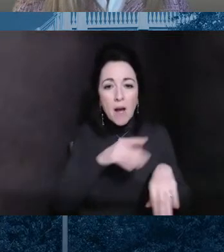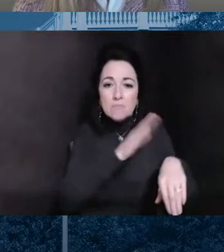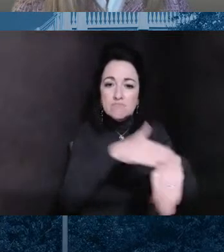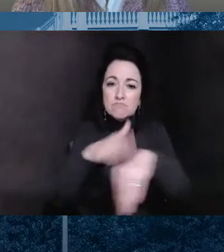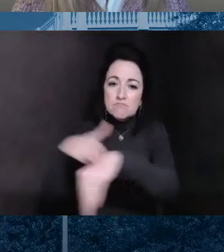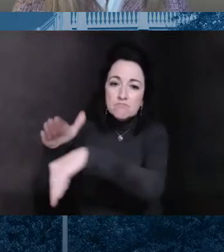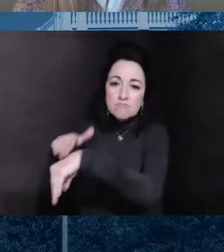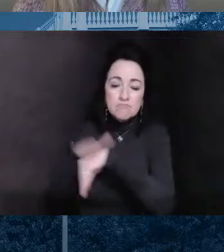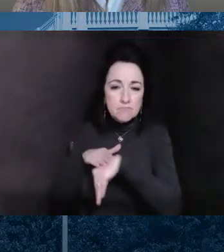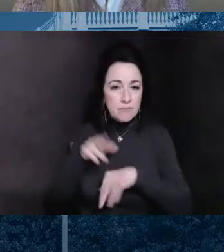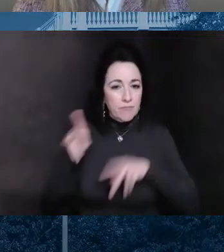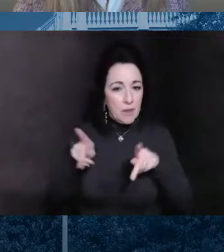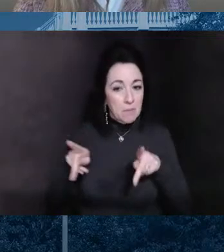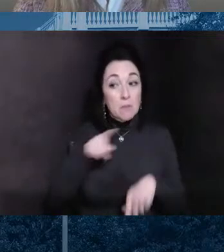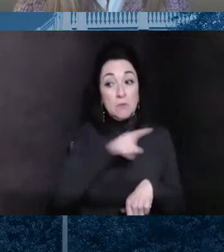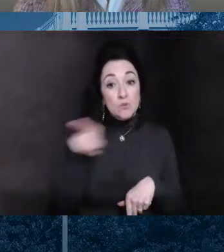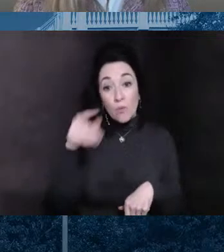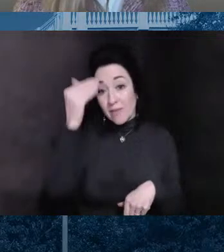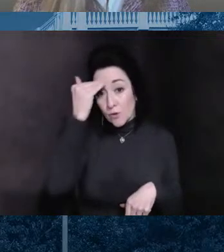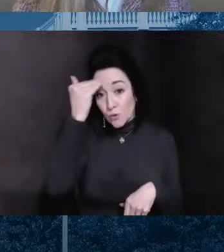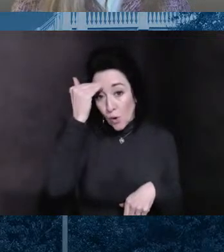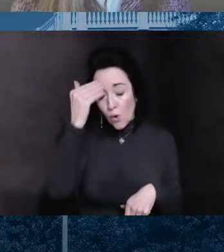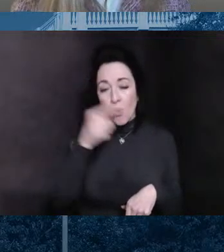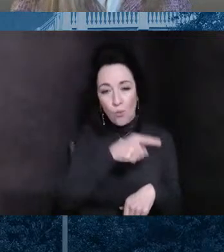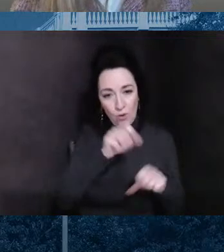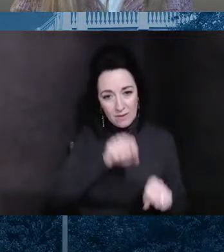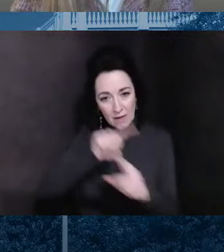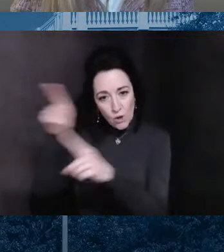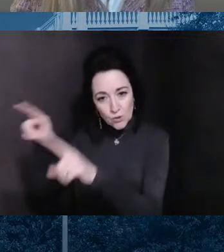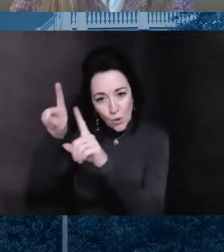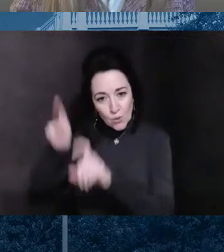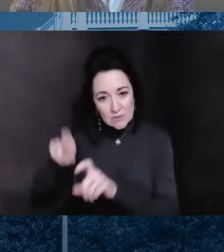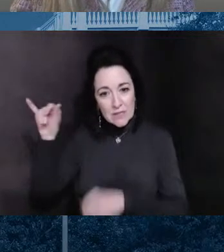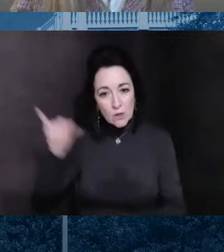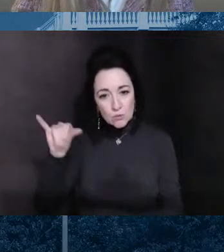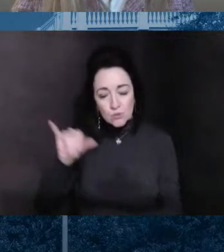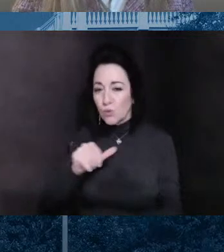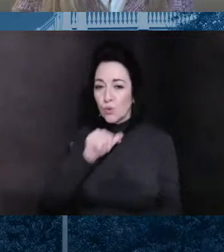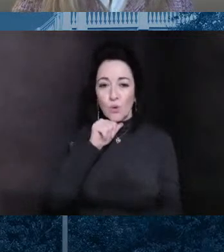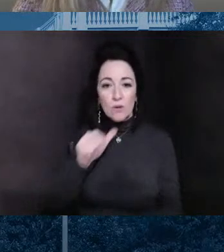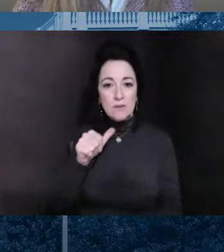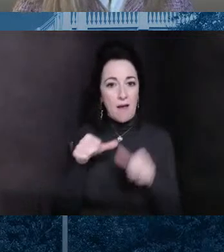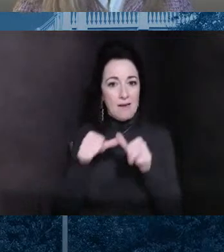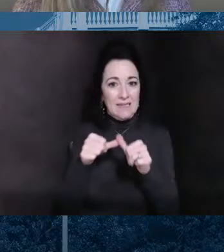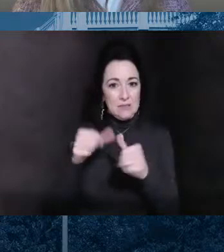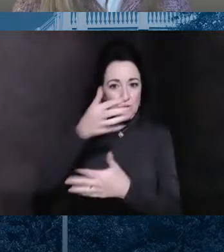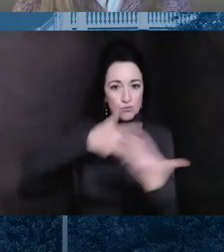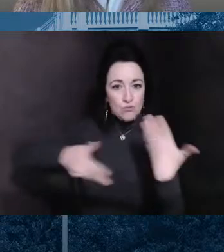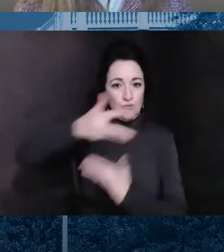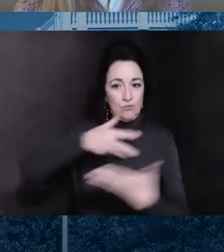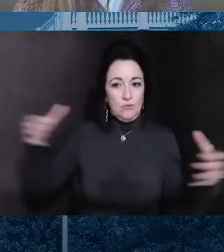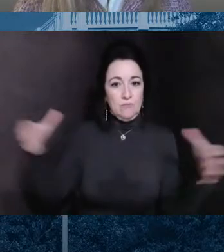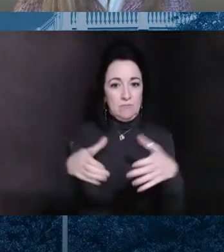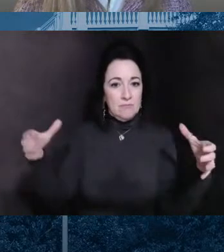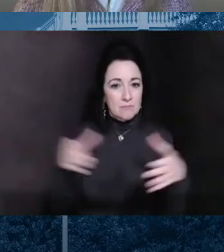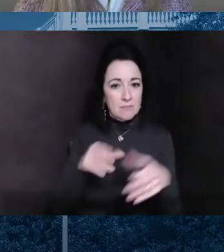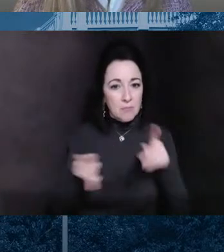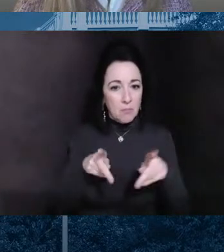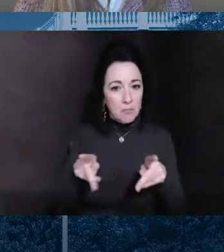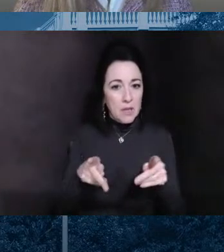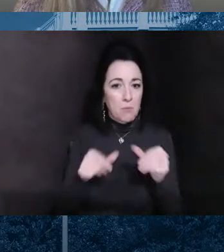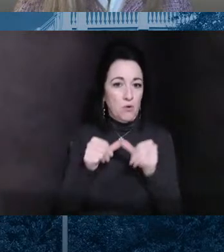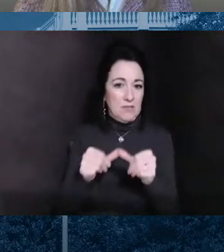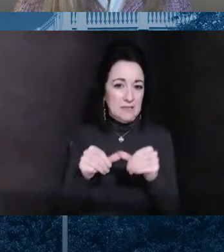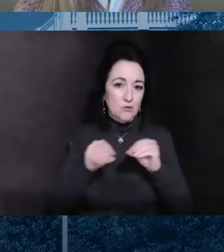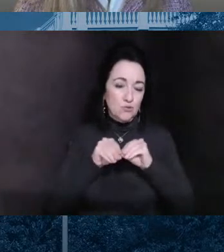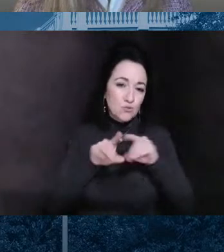helpful tool. It's anonymous. You don't have to worry about folks knowing where you are, that type of thing. And it does help you keep